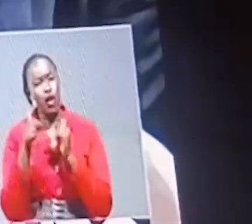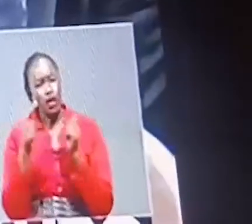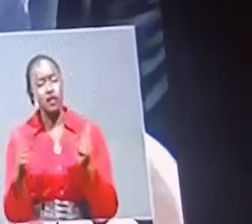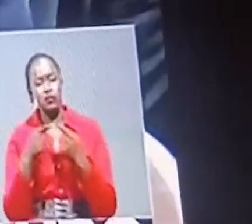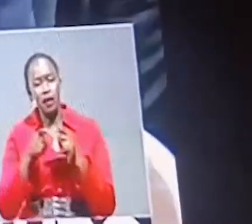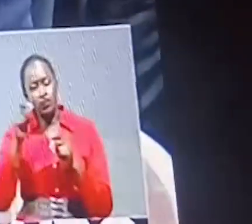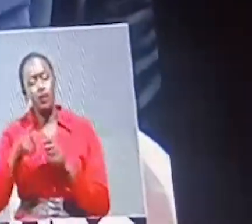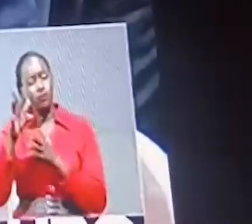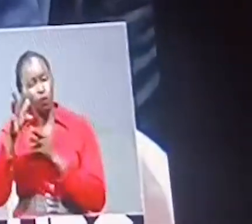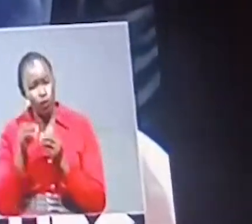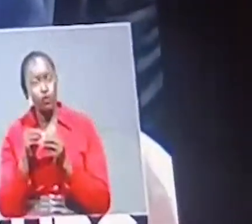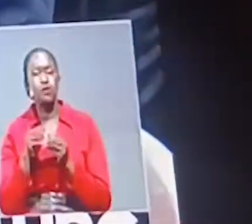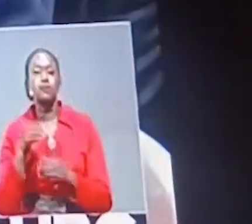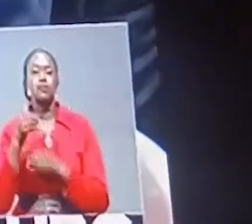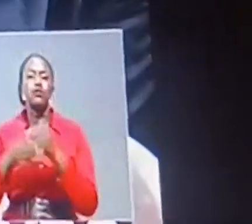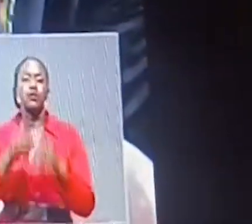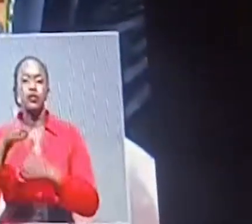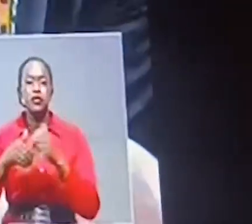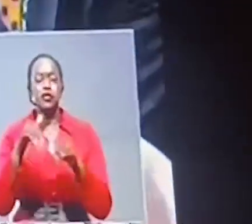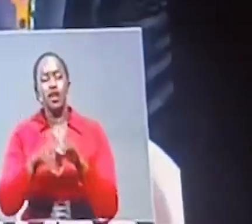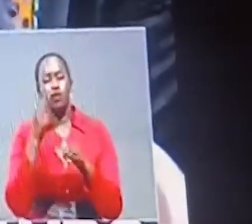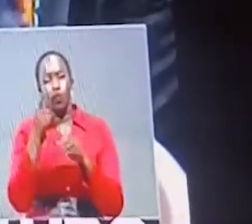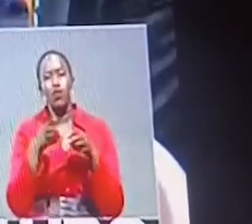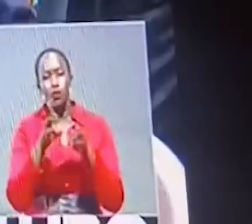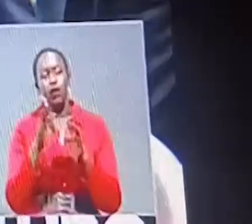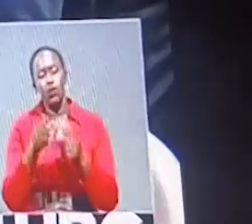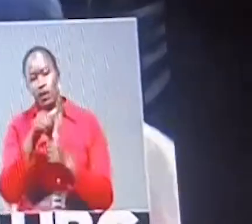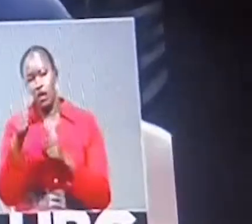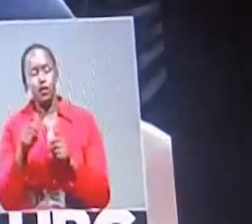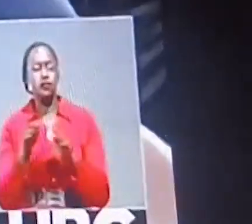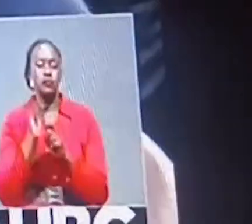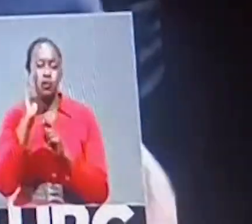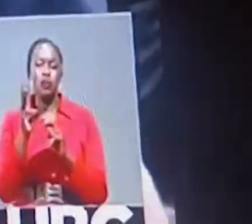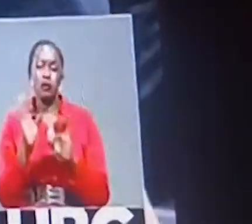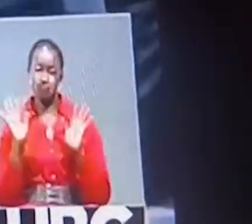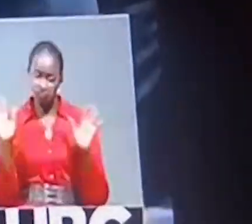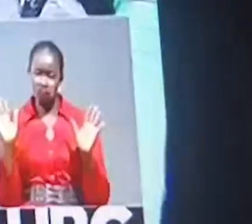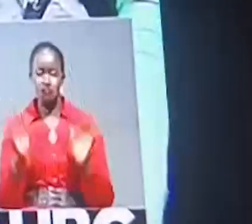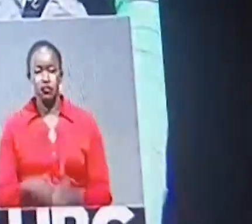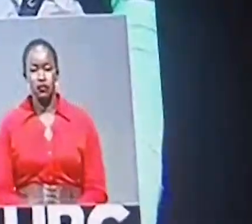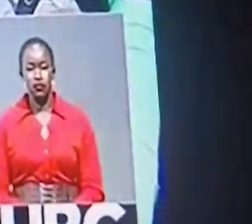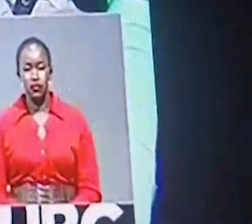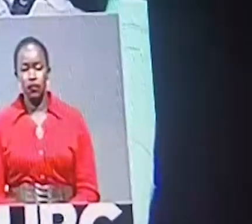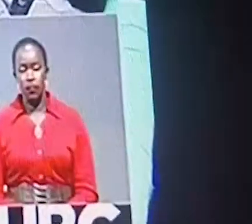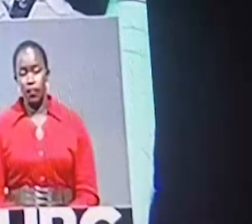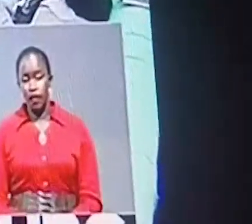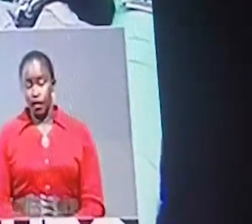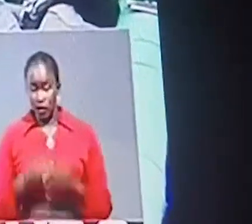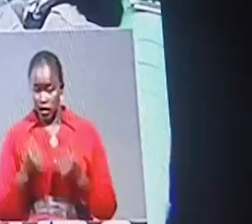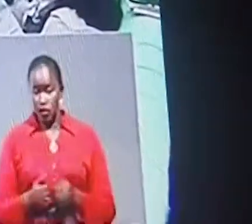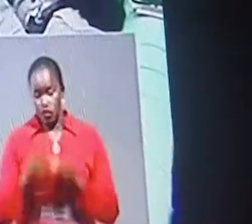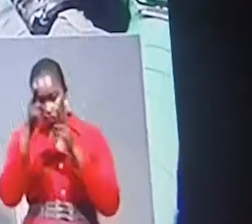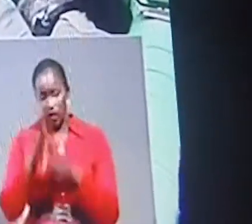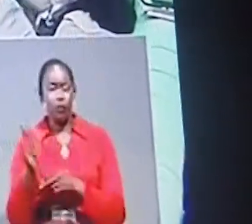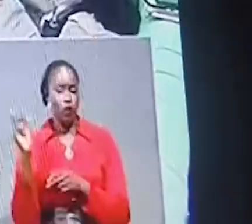must conclude the procedure in one way or the other, and we shall rest our case, Lord Speaker. Thank you. Now, Honourable colleagues, let me once